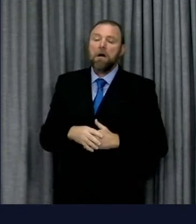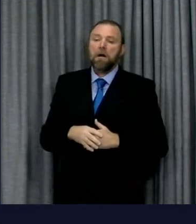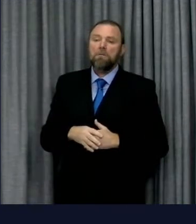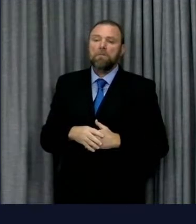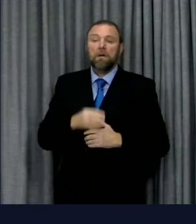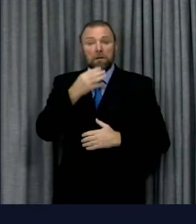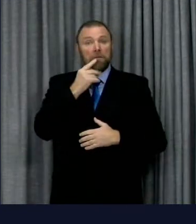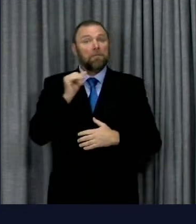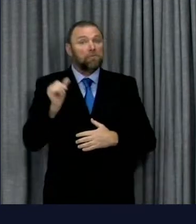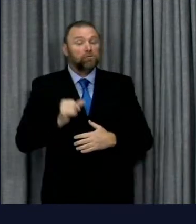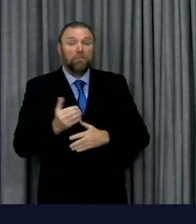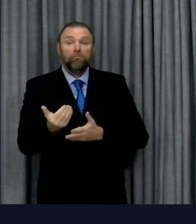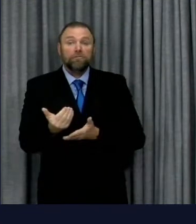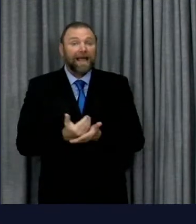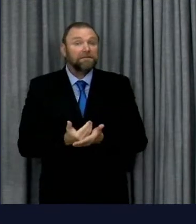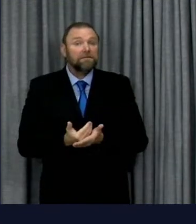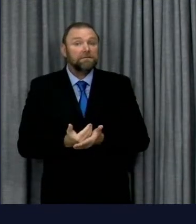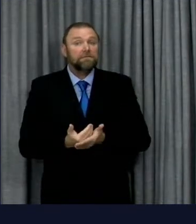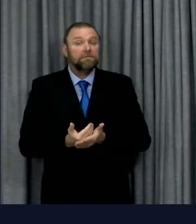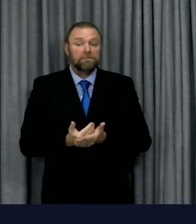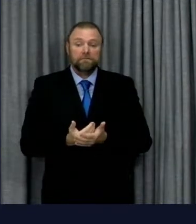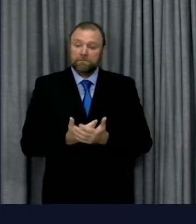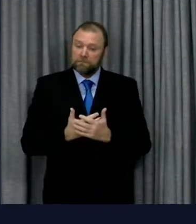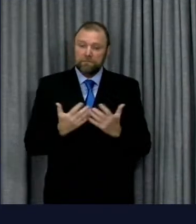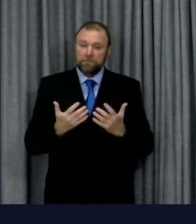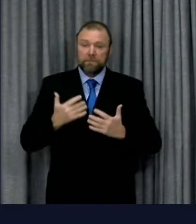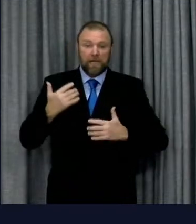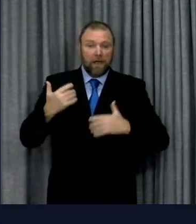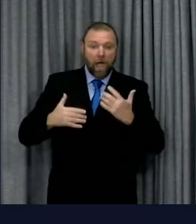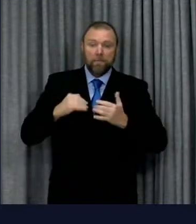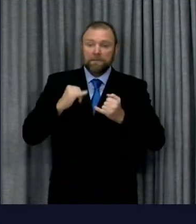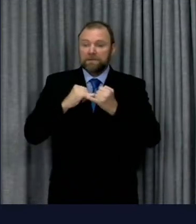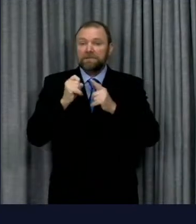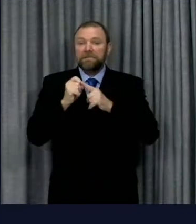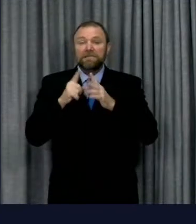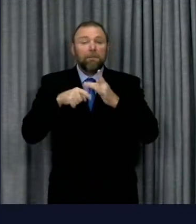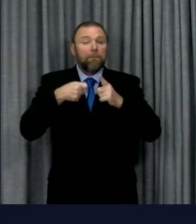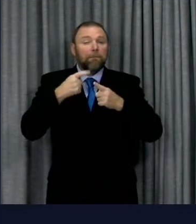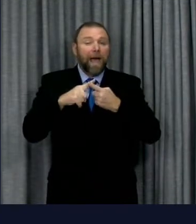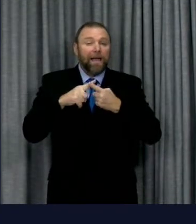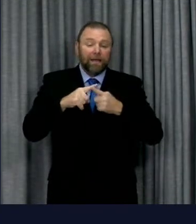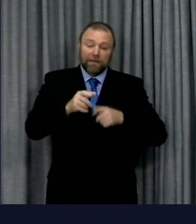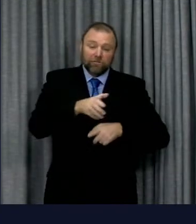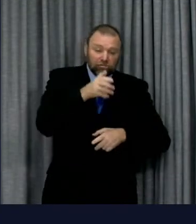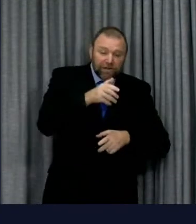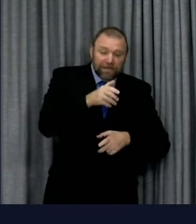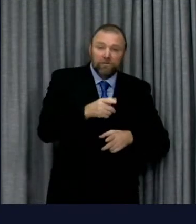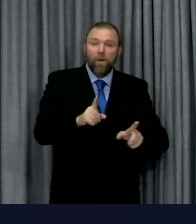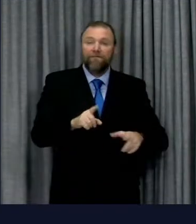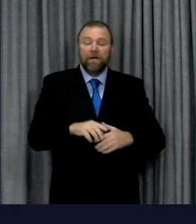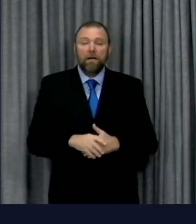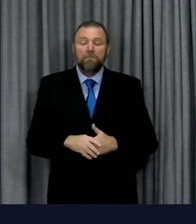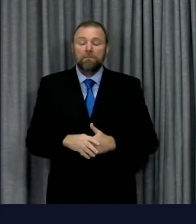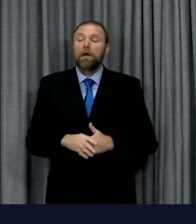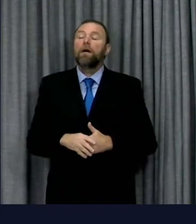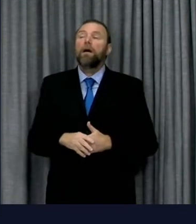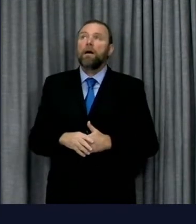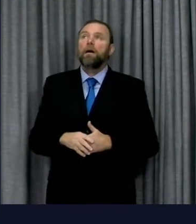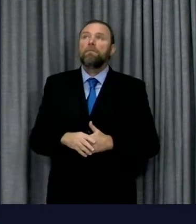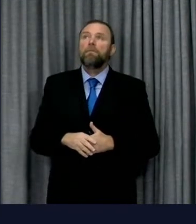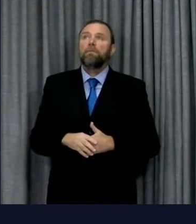to be protected from the harm that spiking drinks can do, absolutely. Whether that is the